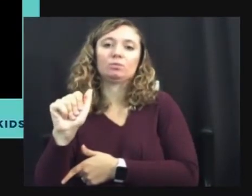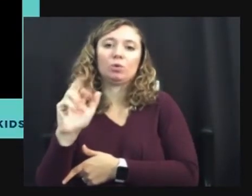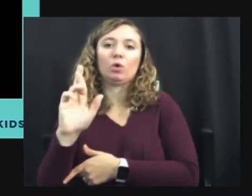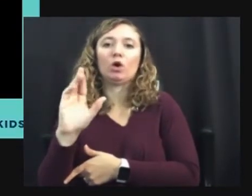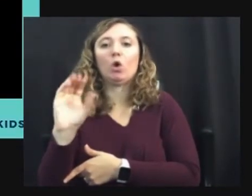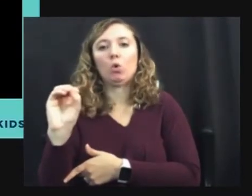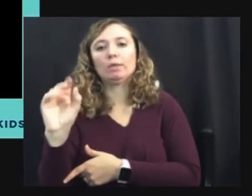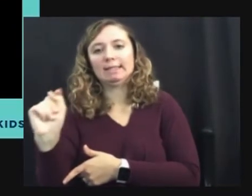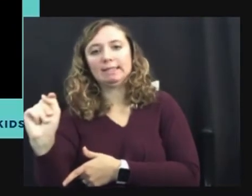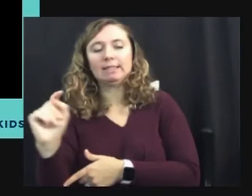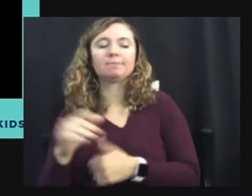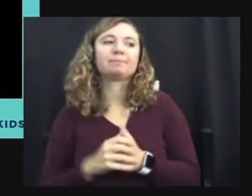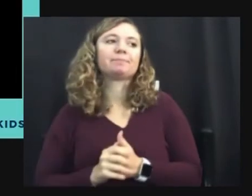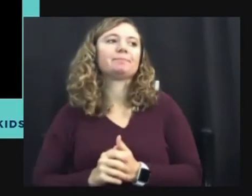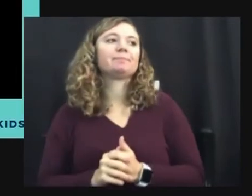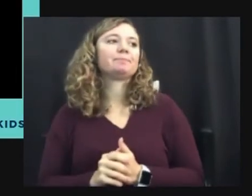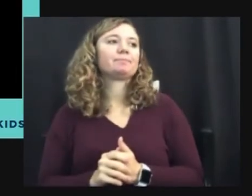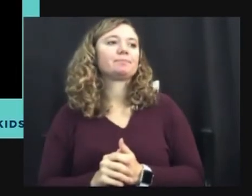But